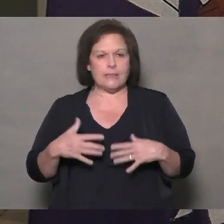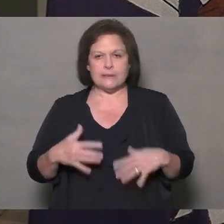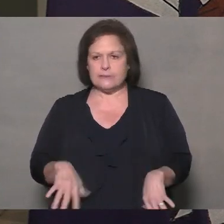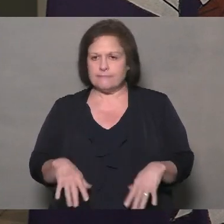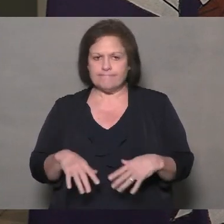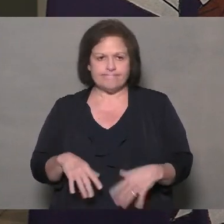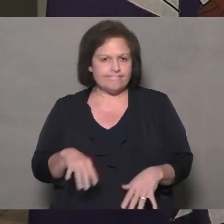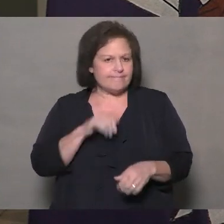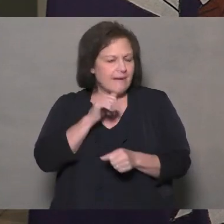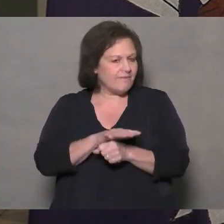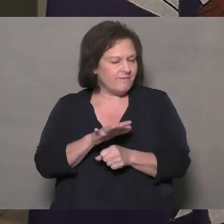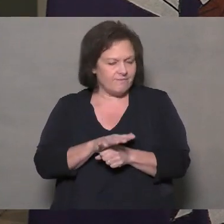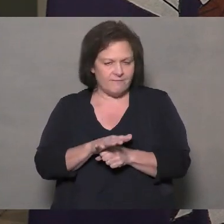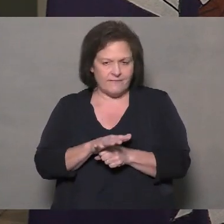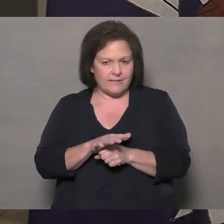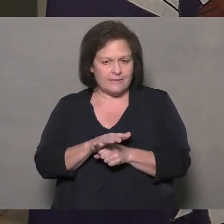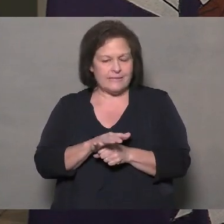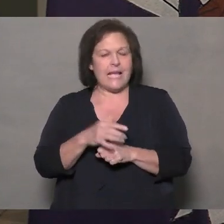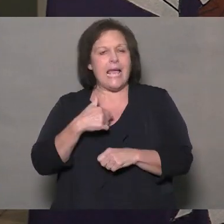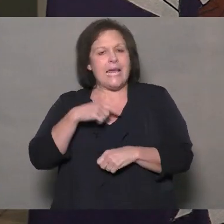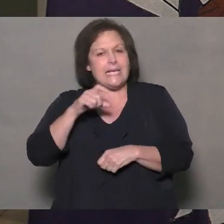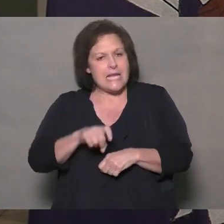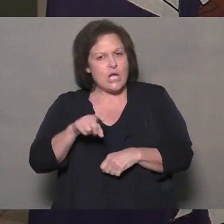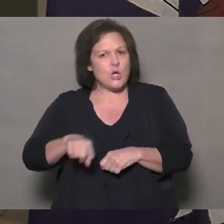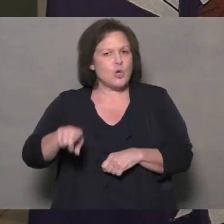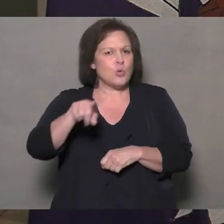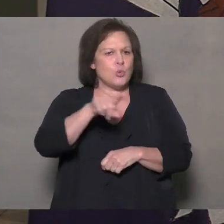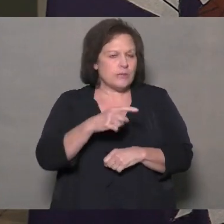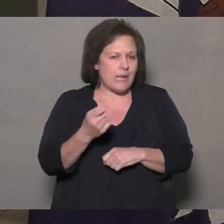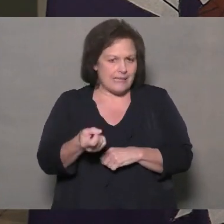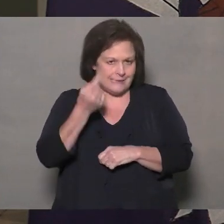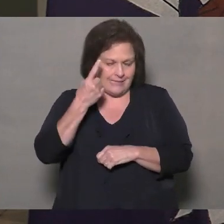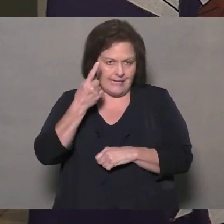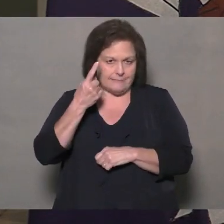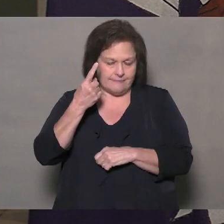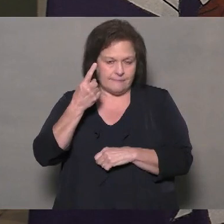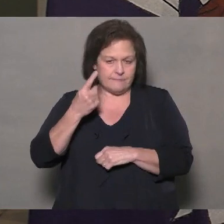on the local level. I need you to understand that.